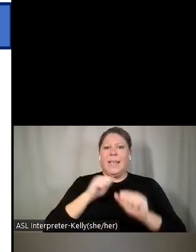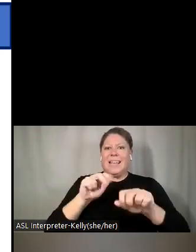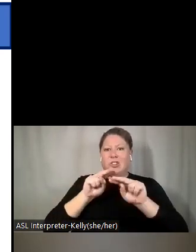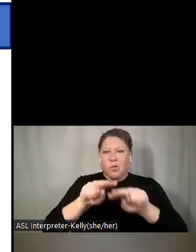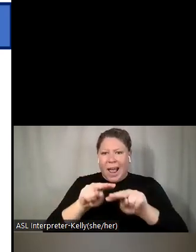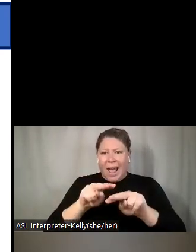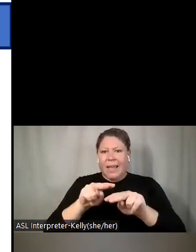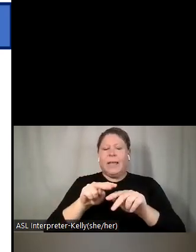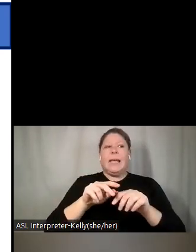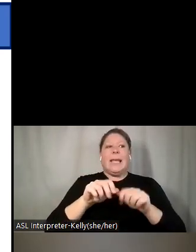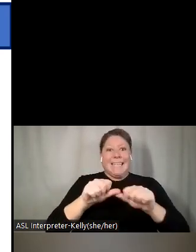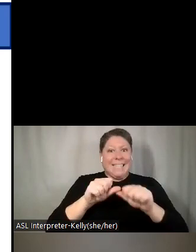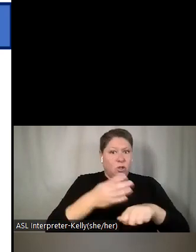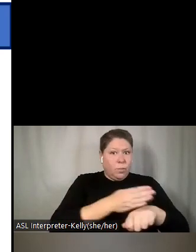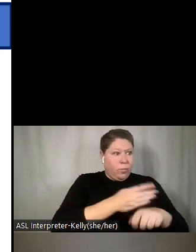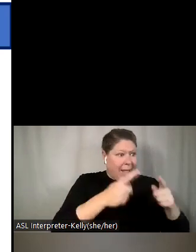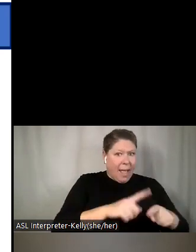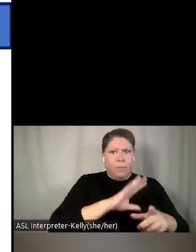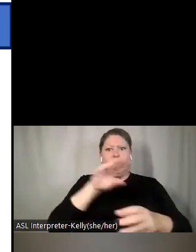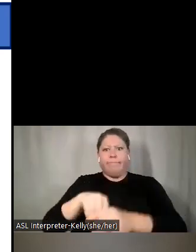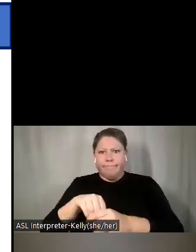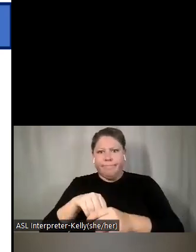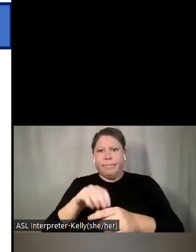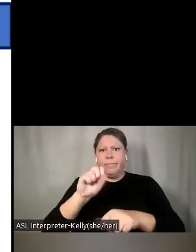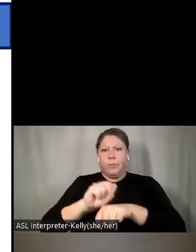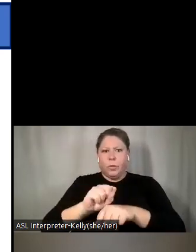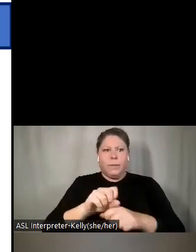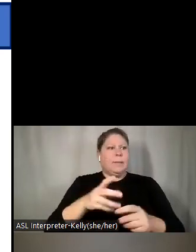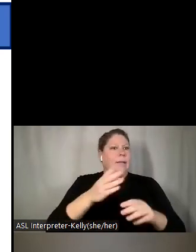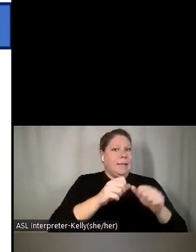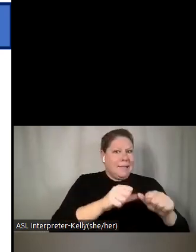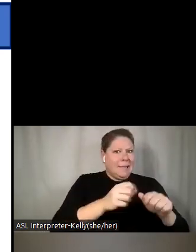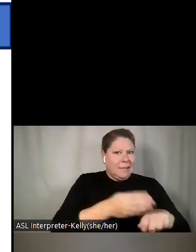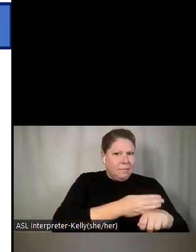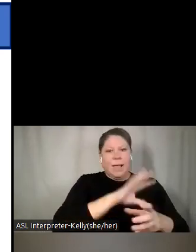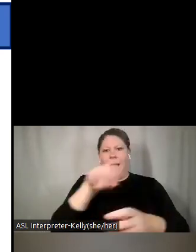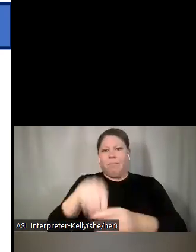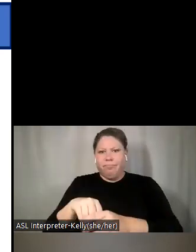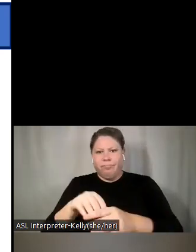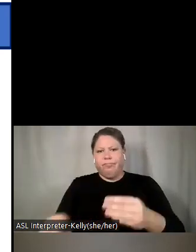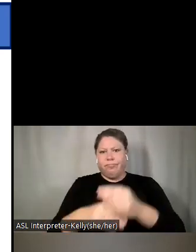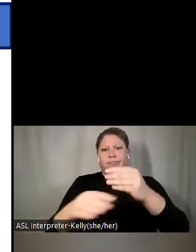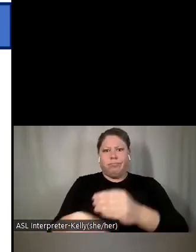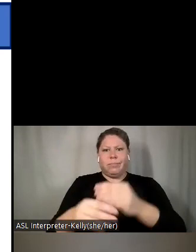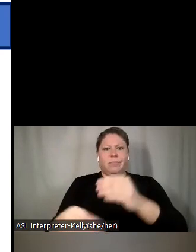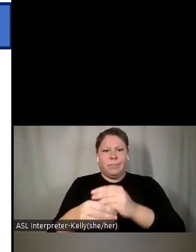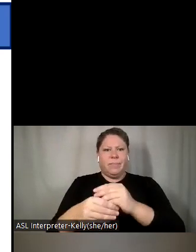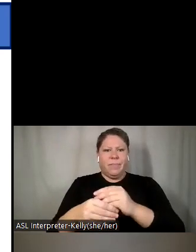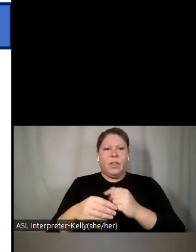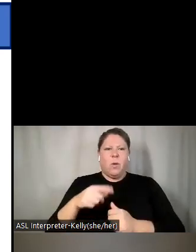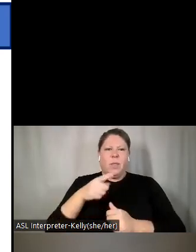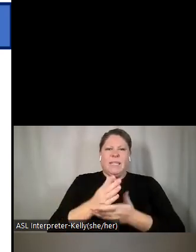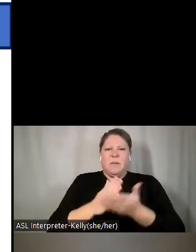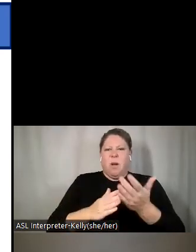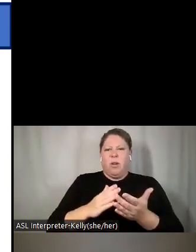improvement within all of our improvement work. So this is a core part of our lean management system that we're building across CDPH